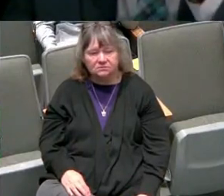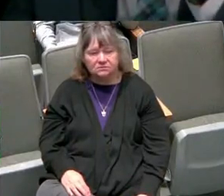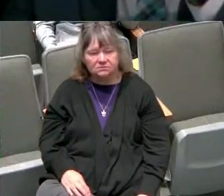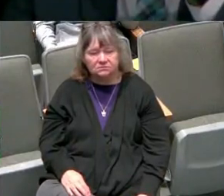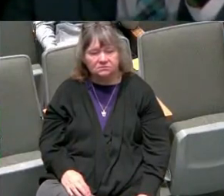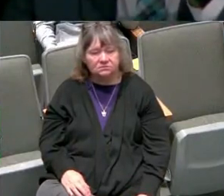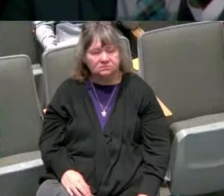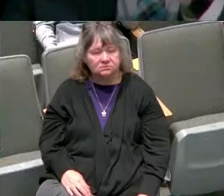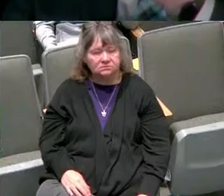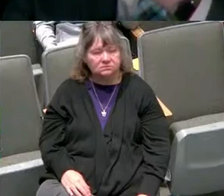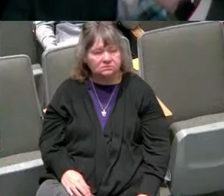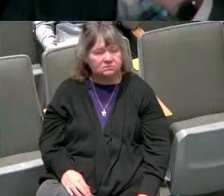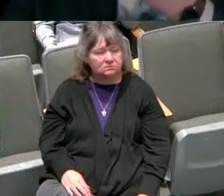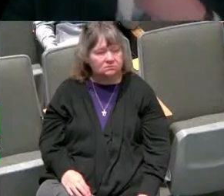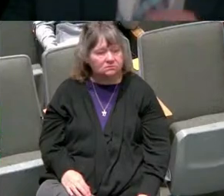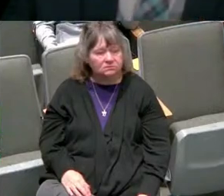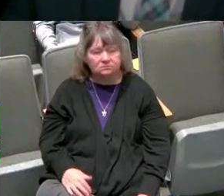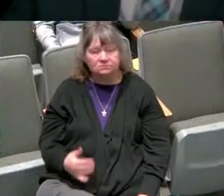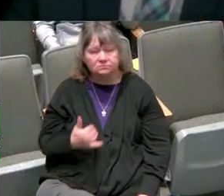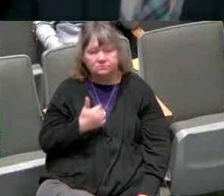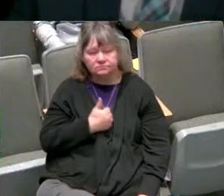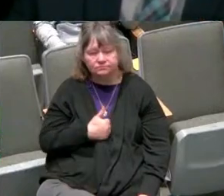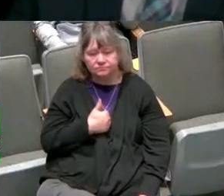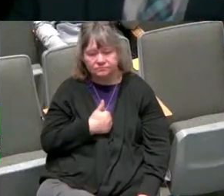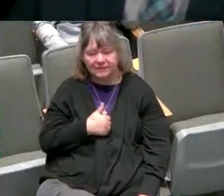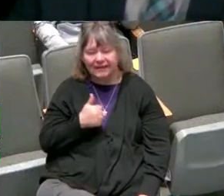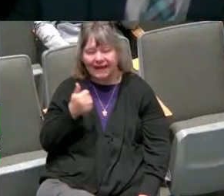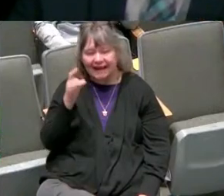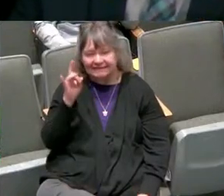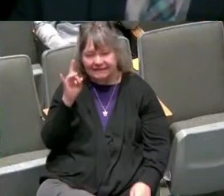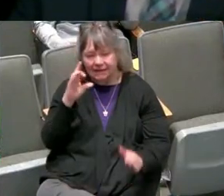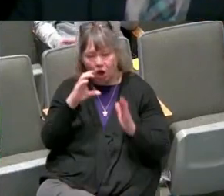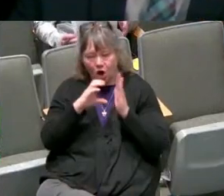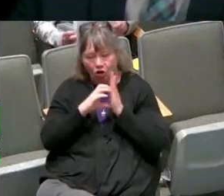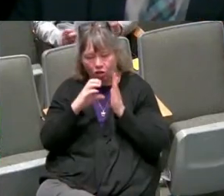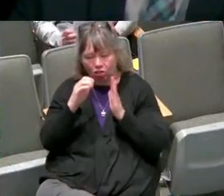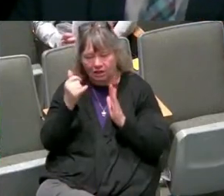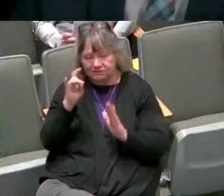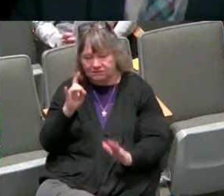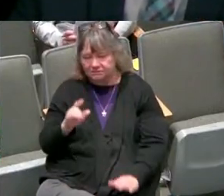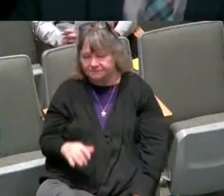okay sorry I made a mistake we're on article 18.